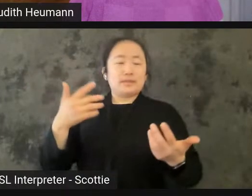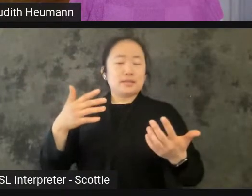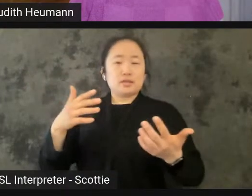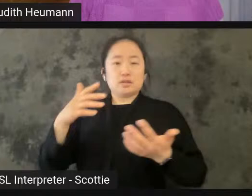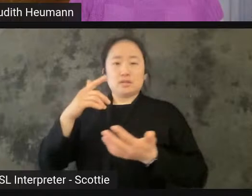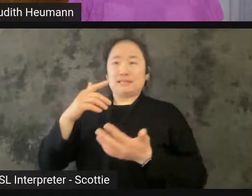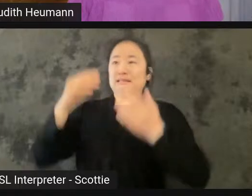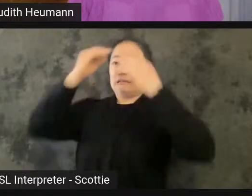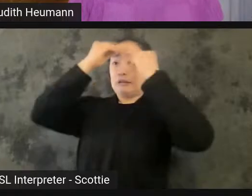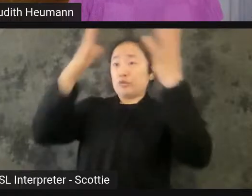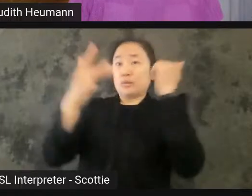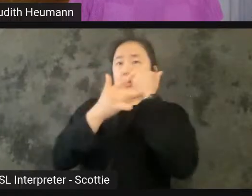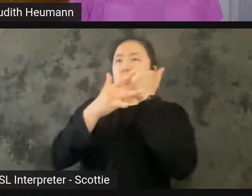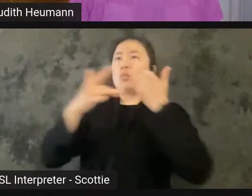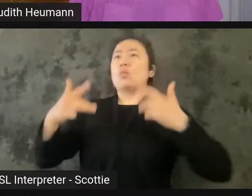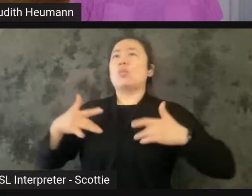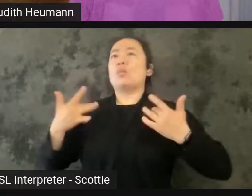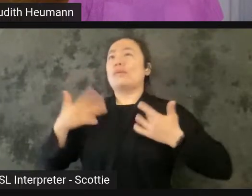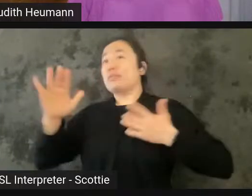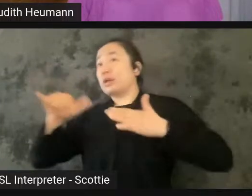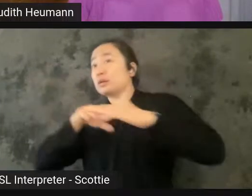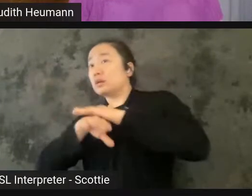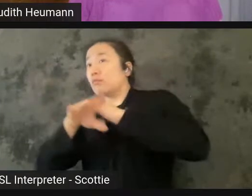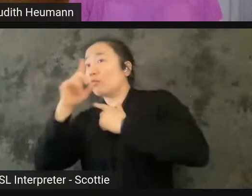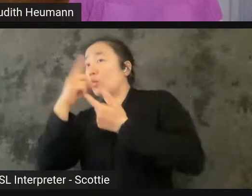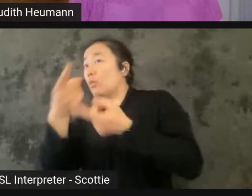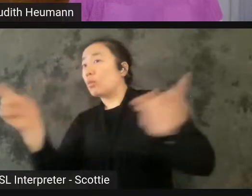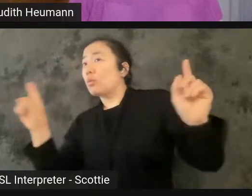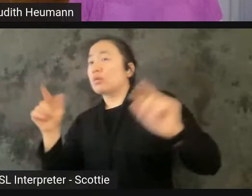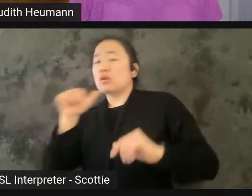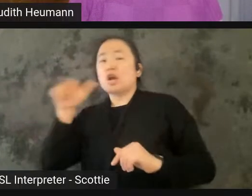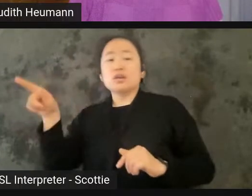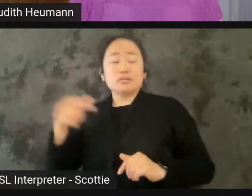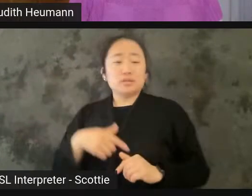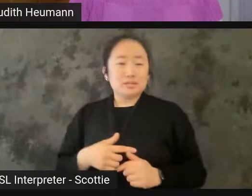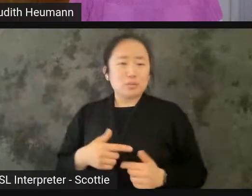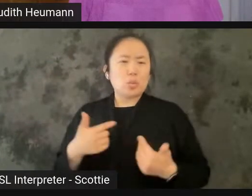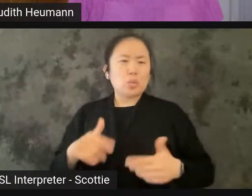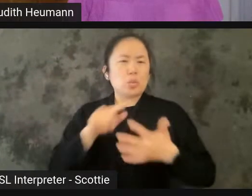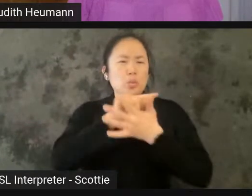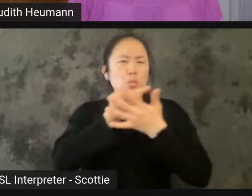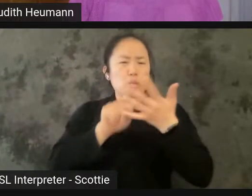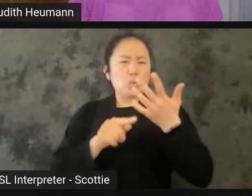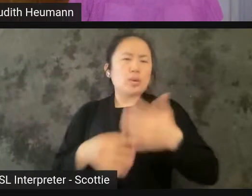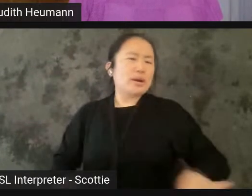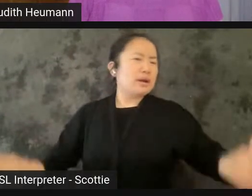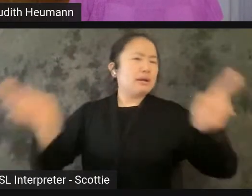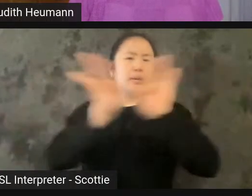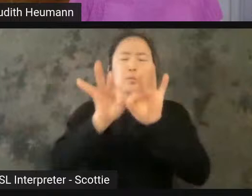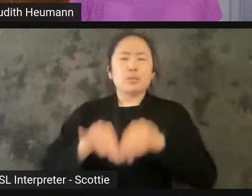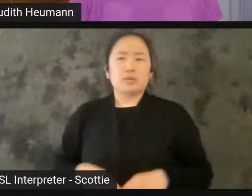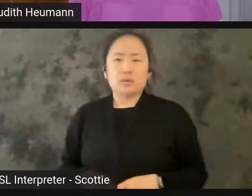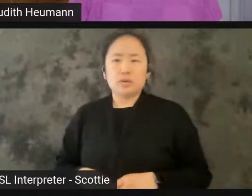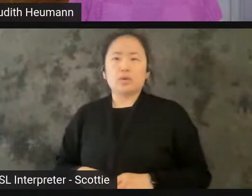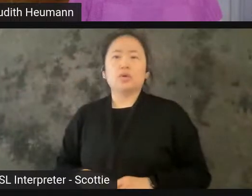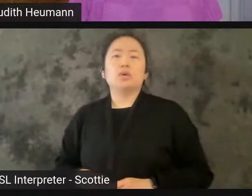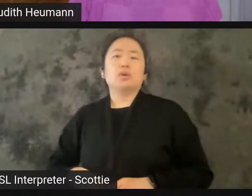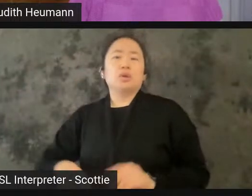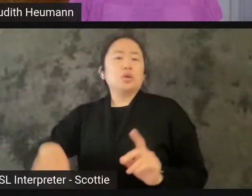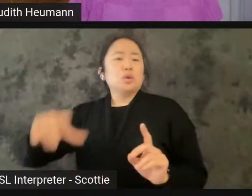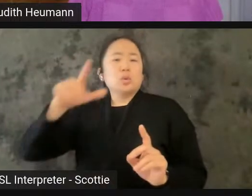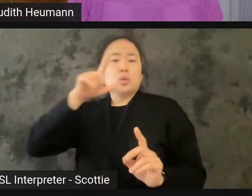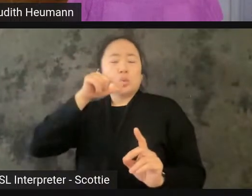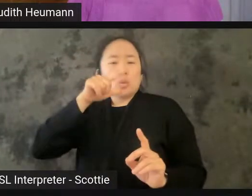information technology and its accessibility? They're very significant issues. Who in the community are working in